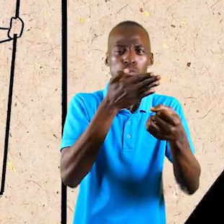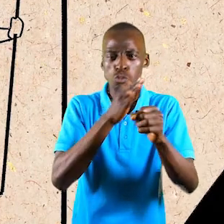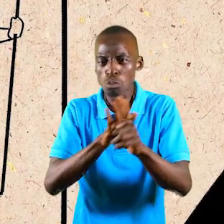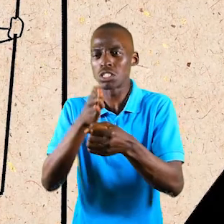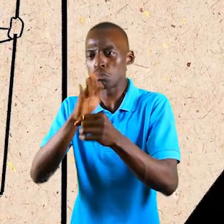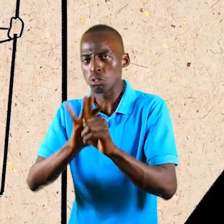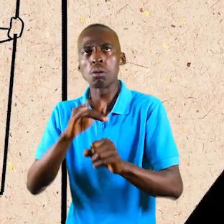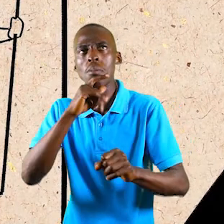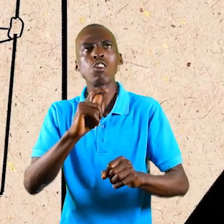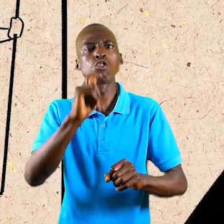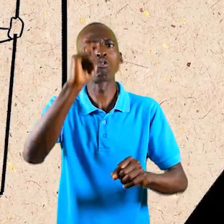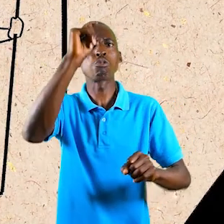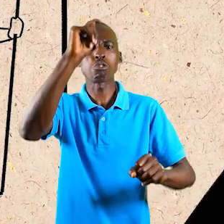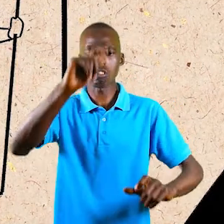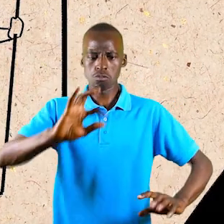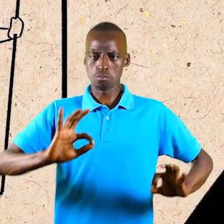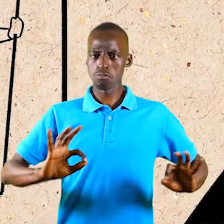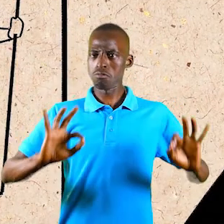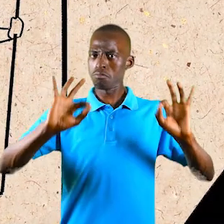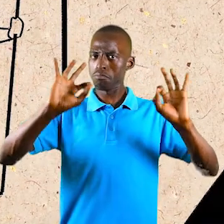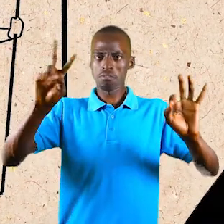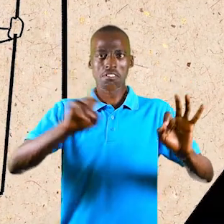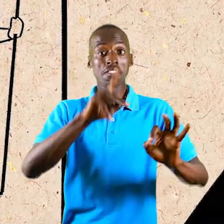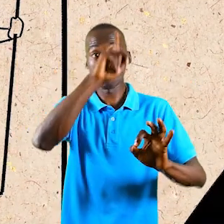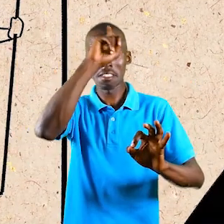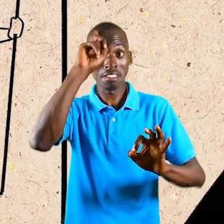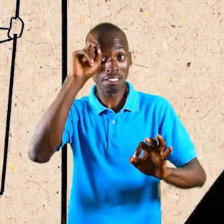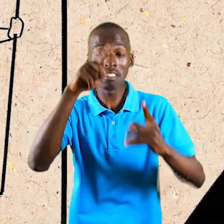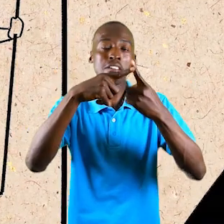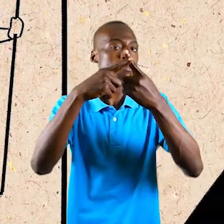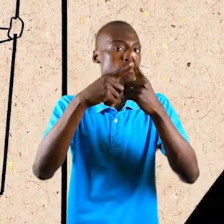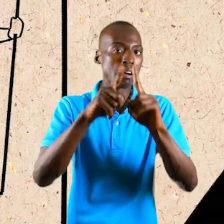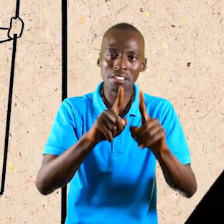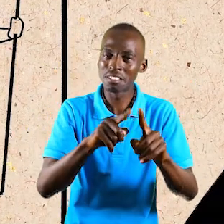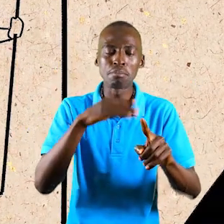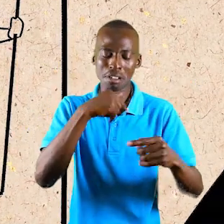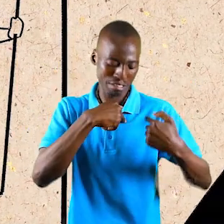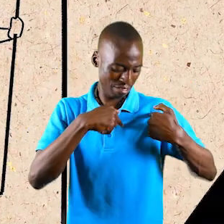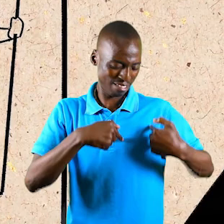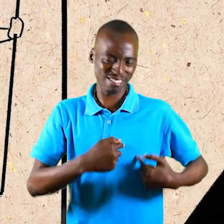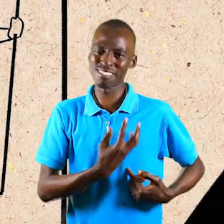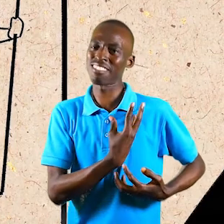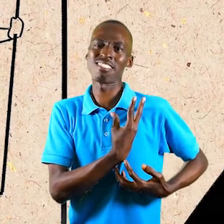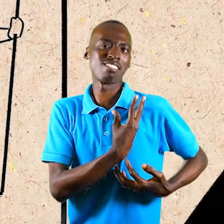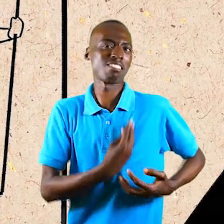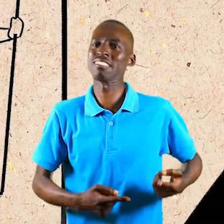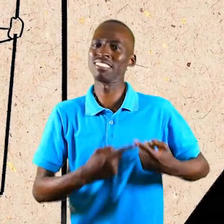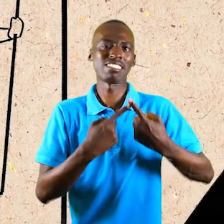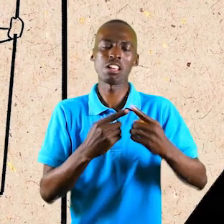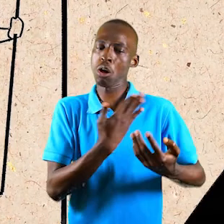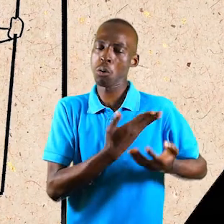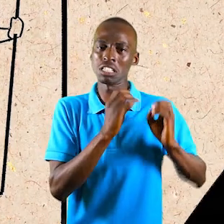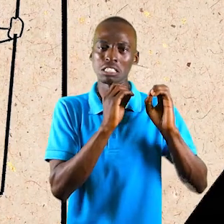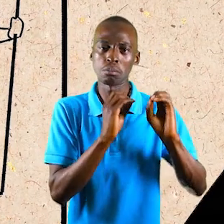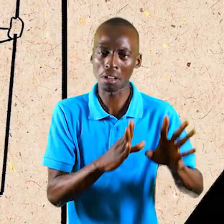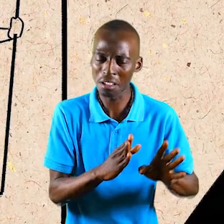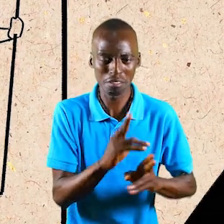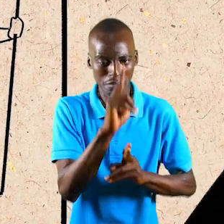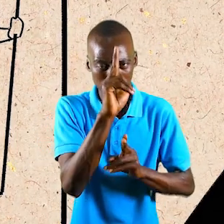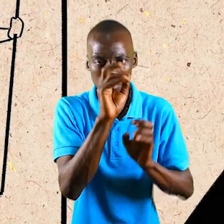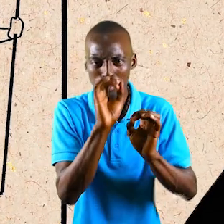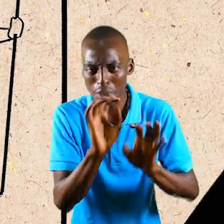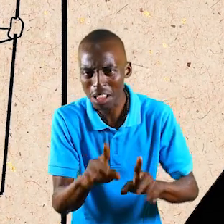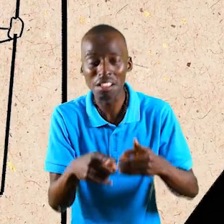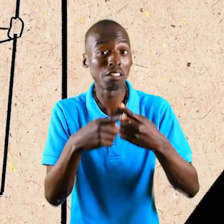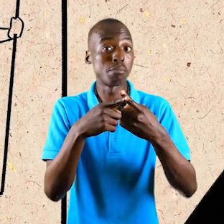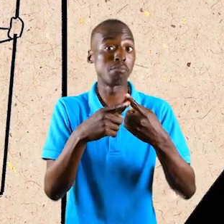he's good-looking, he's a perfect candidate for a king. But he has deep character flaws. He's dishonest, he lacks integrity,